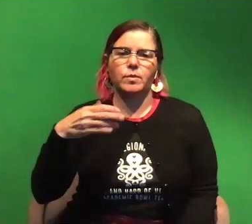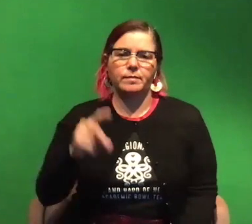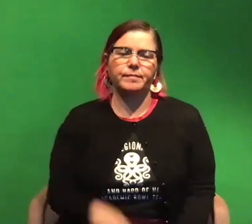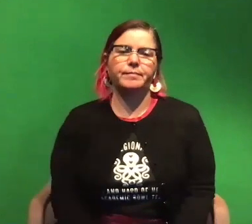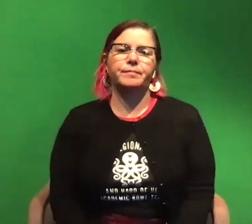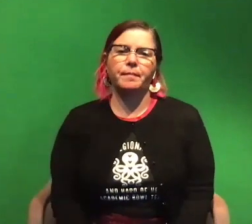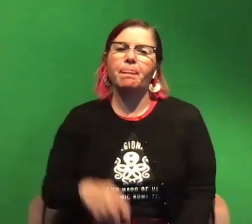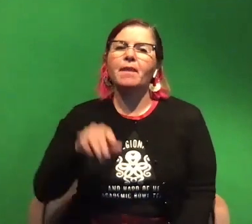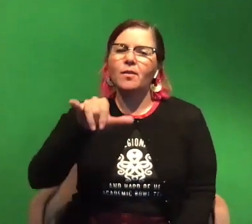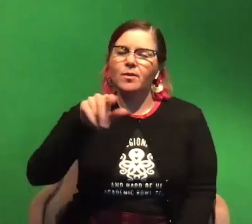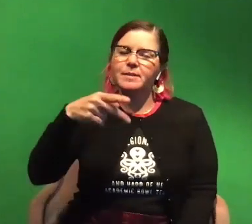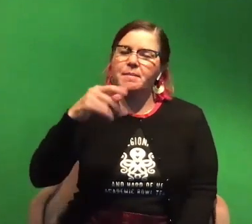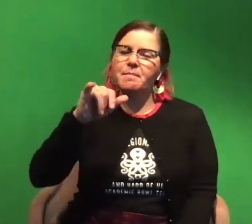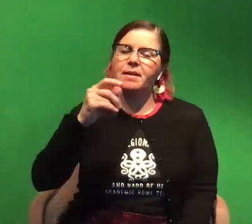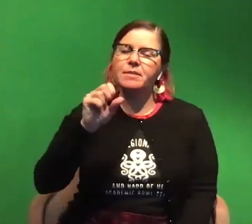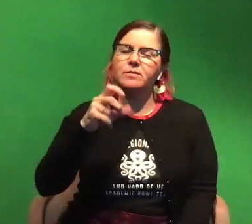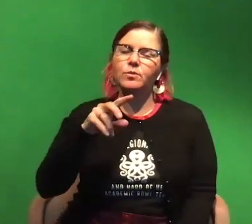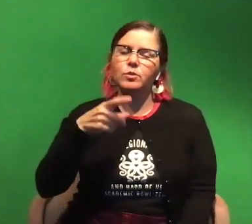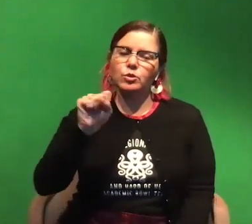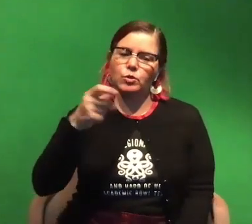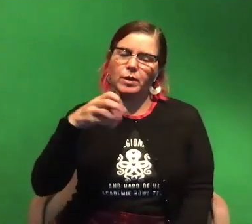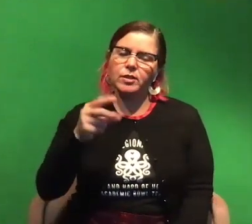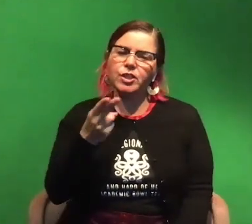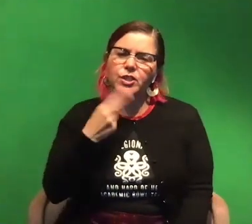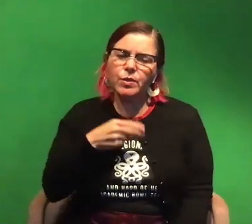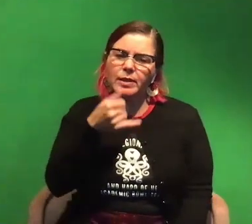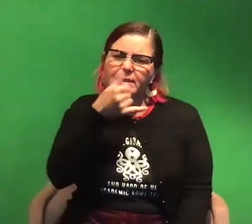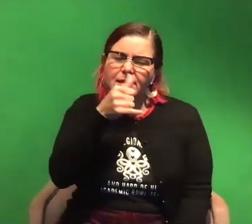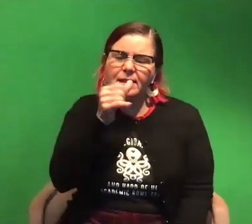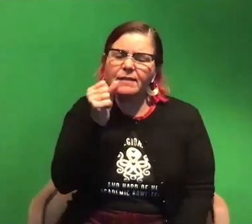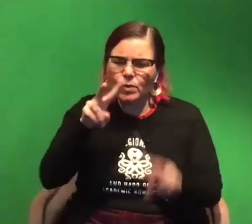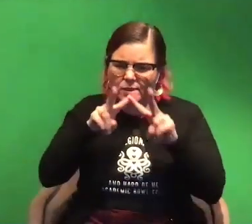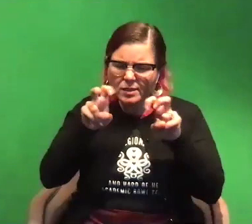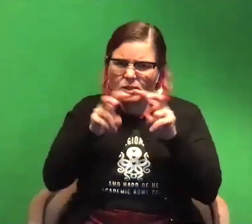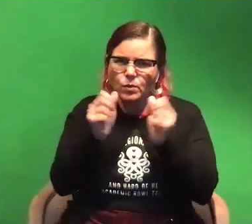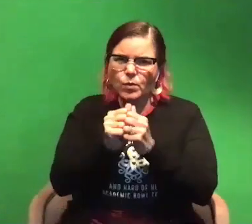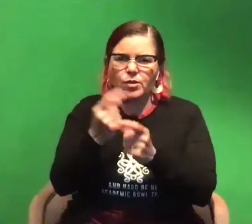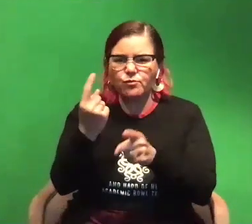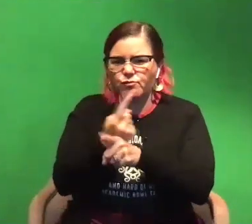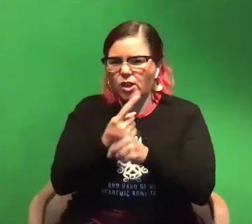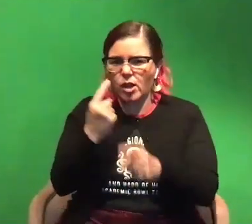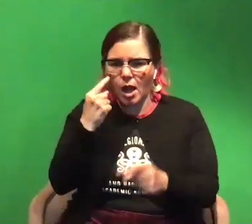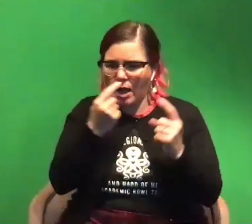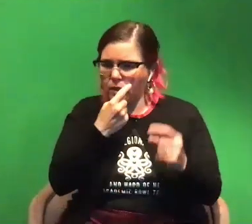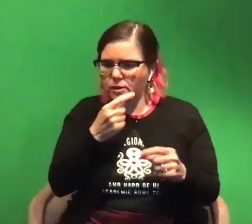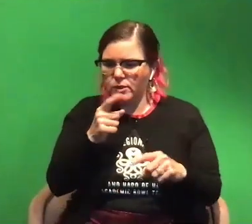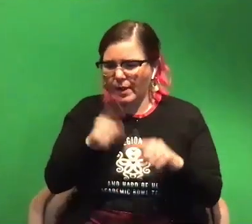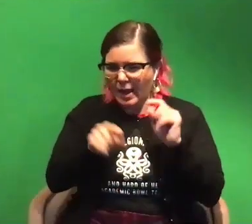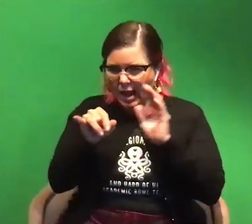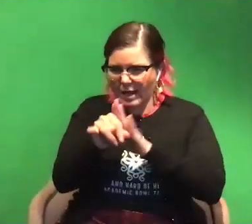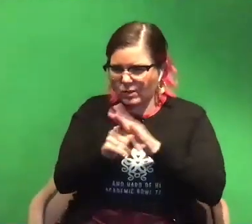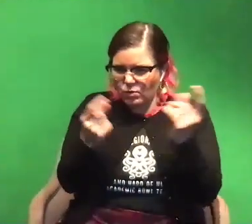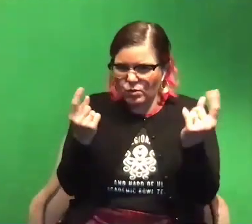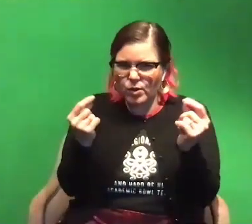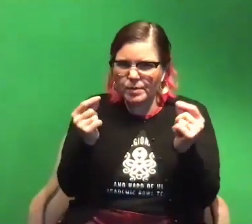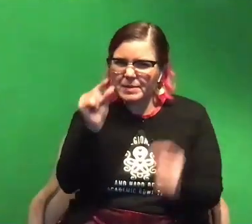squid are so cute and silly. And you, like, if you look at them with just your human eyes, you kind of can't really tell what they're doing because they're so